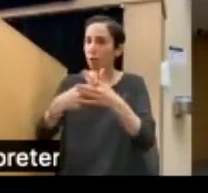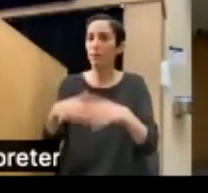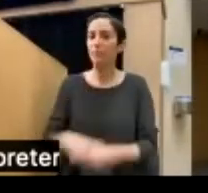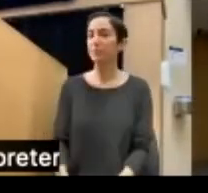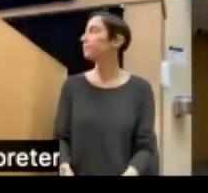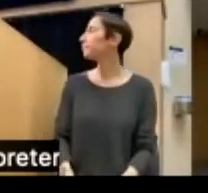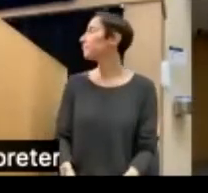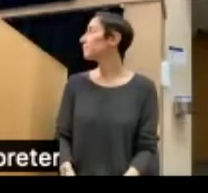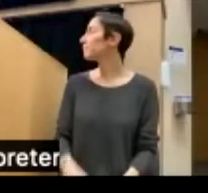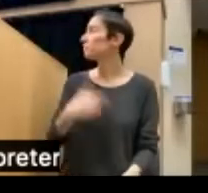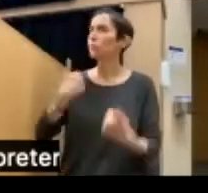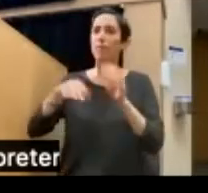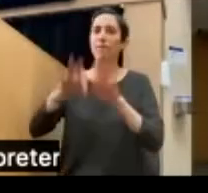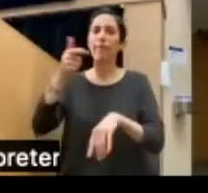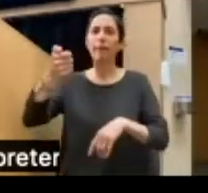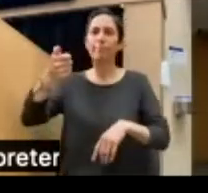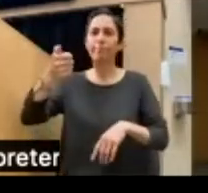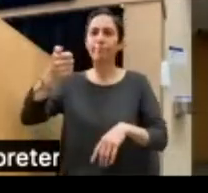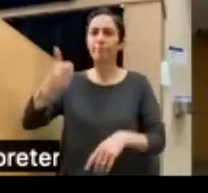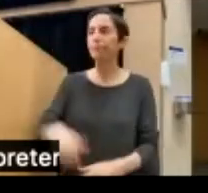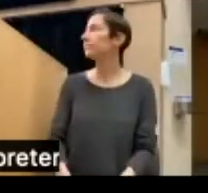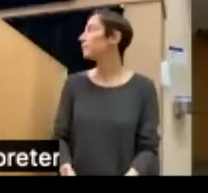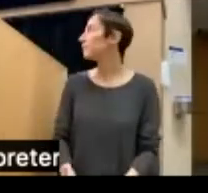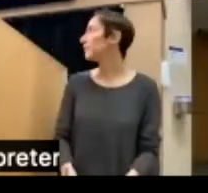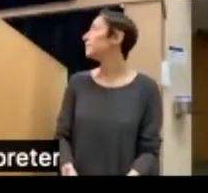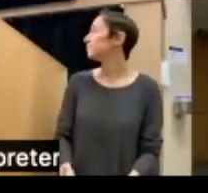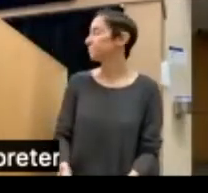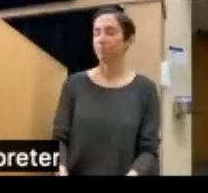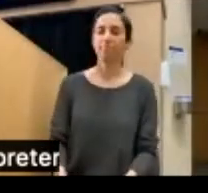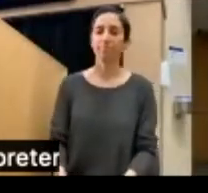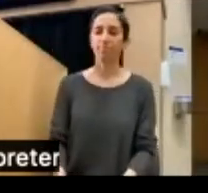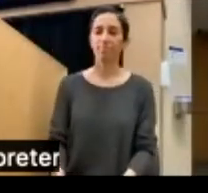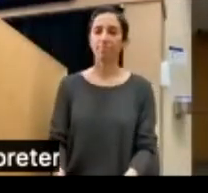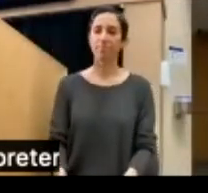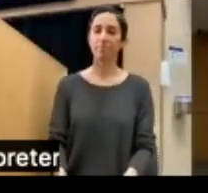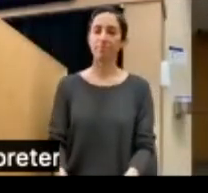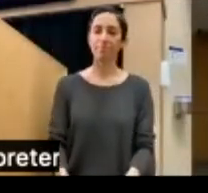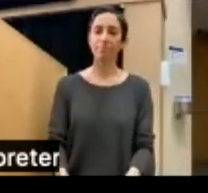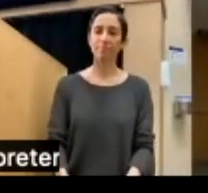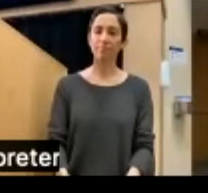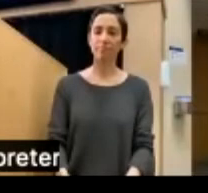the clicker is at.